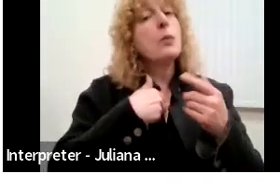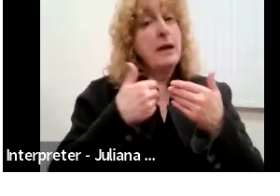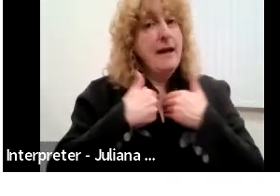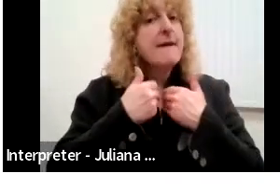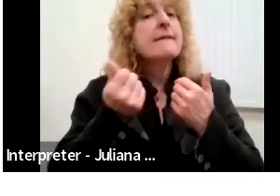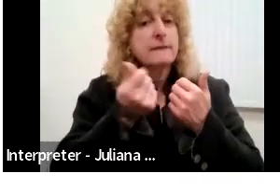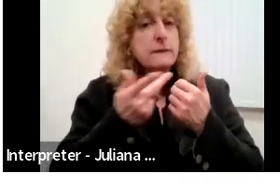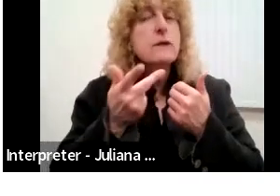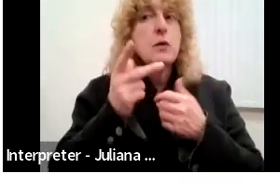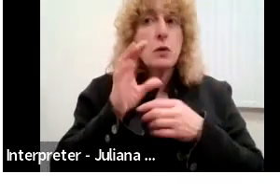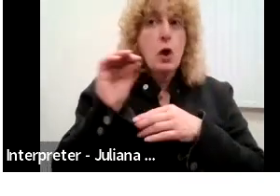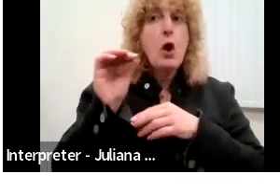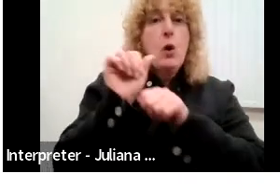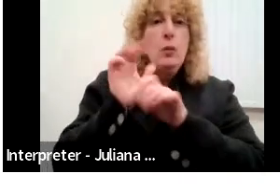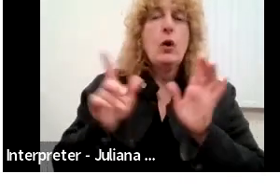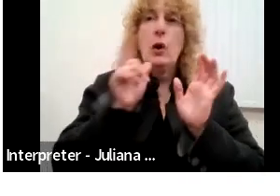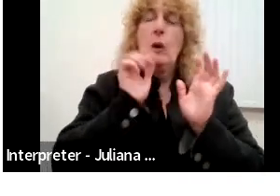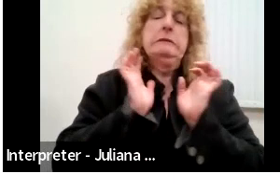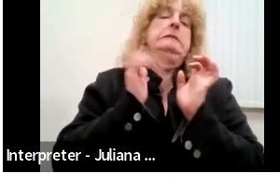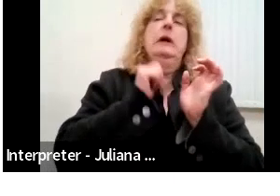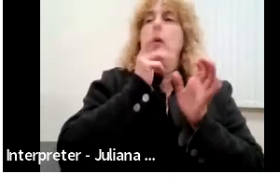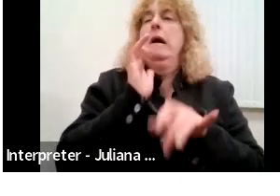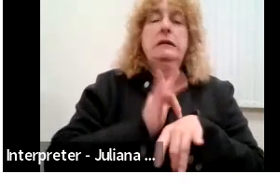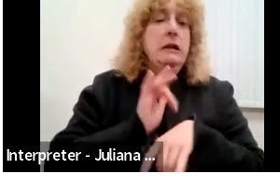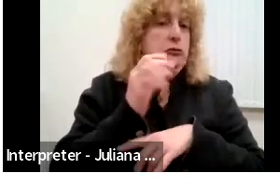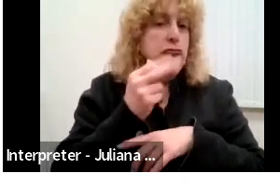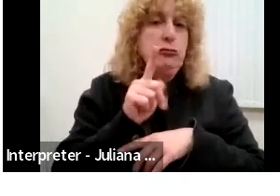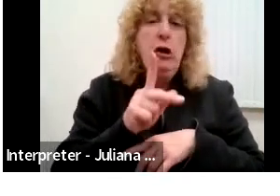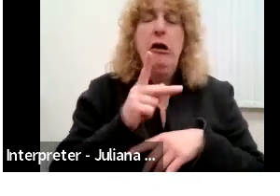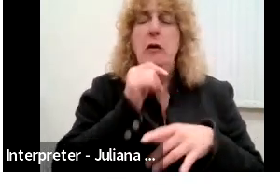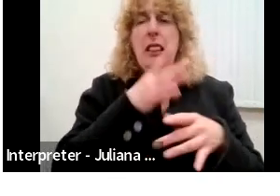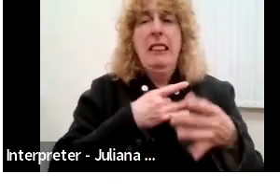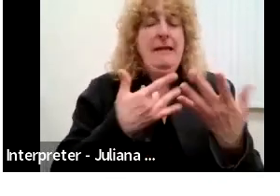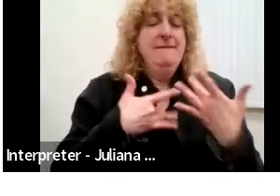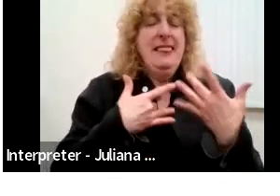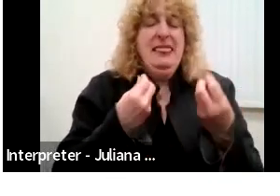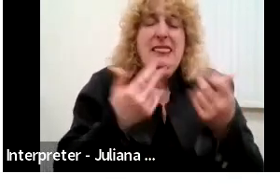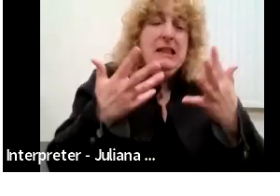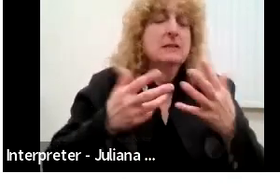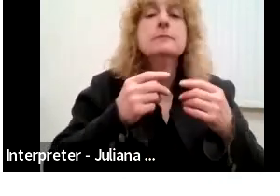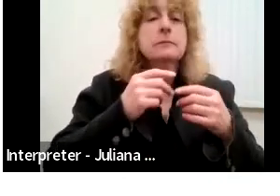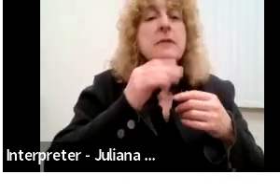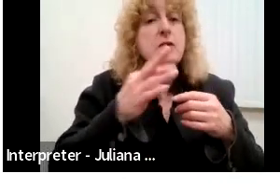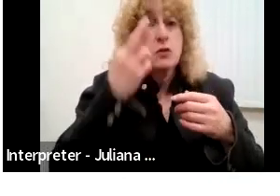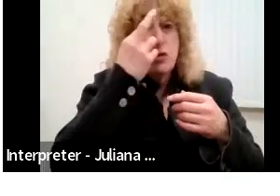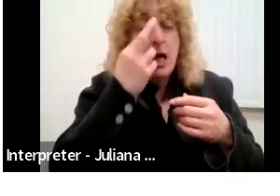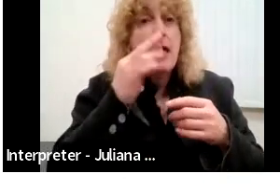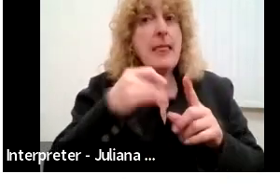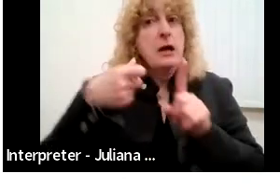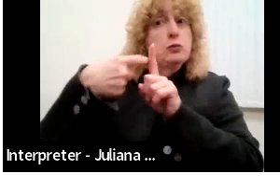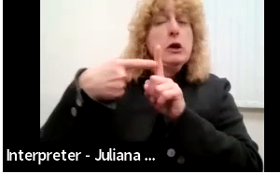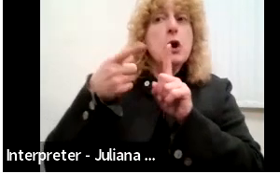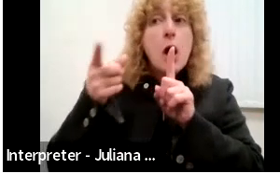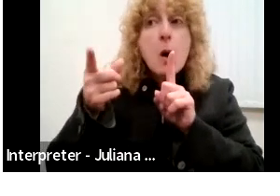of coworkers that are like, ugh, I don't want to touch chalk. So even just realizing like those triggers, just that